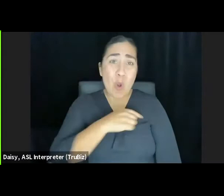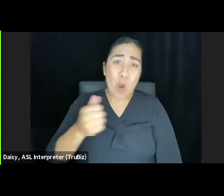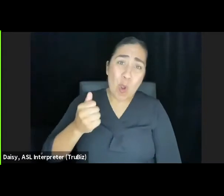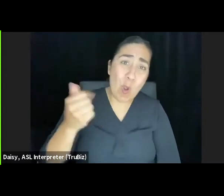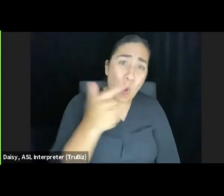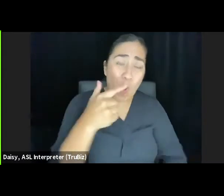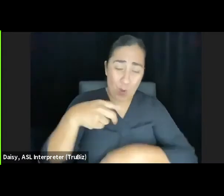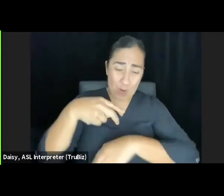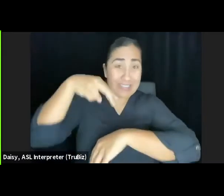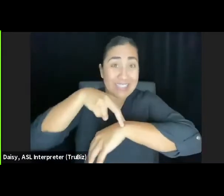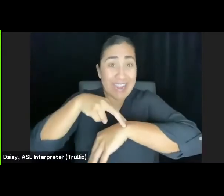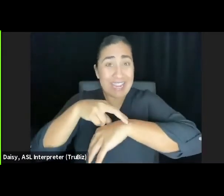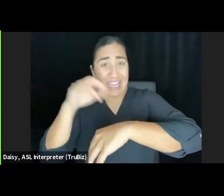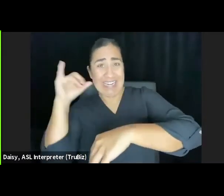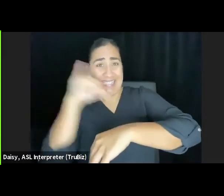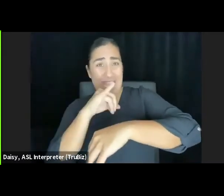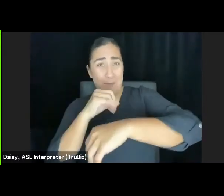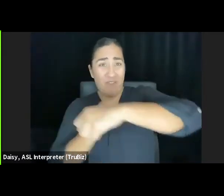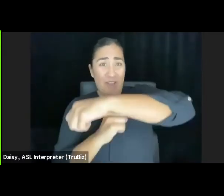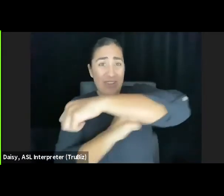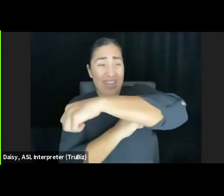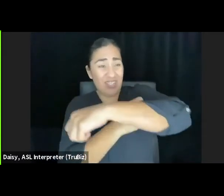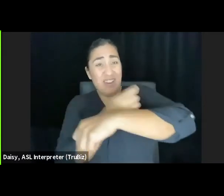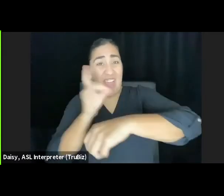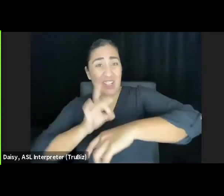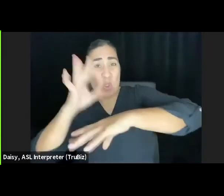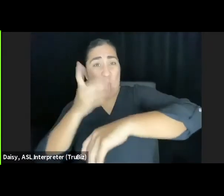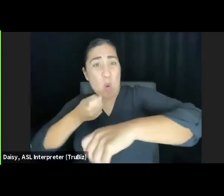and it is rotten.